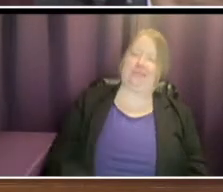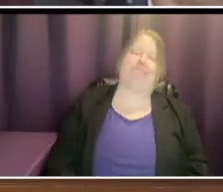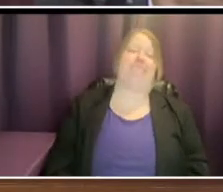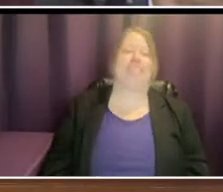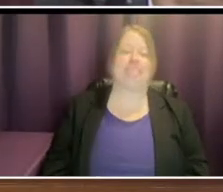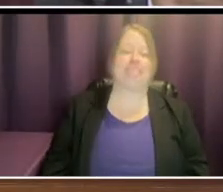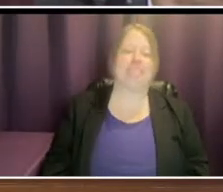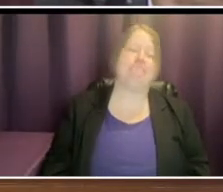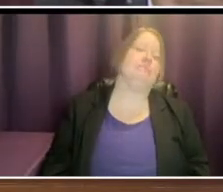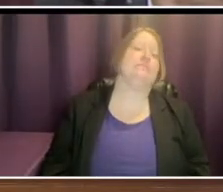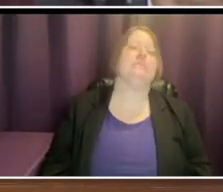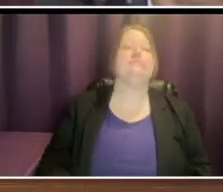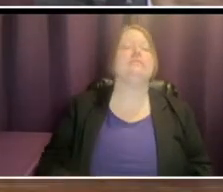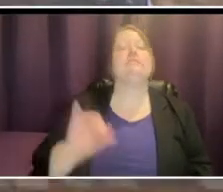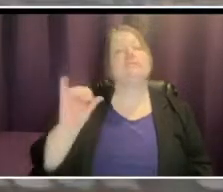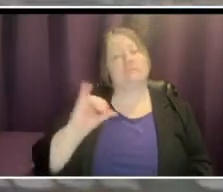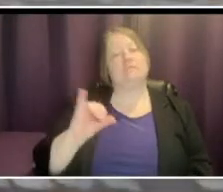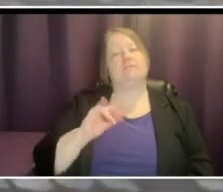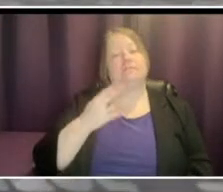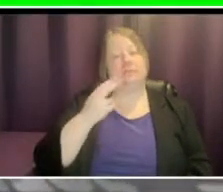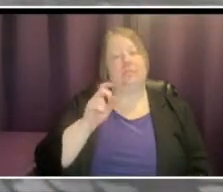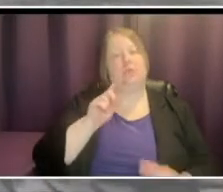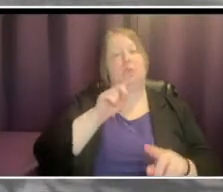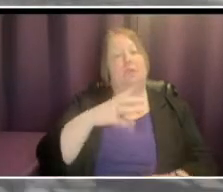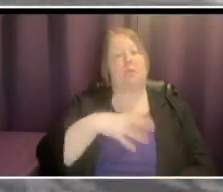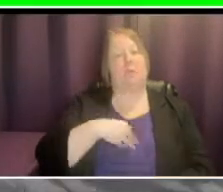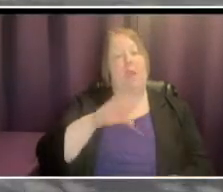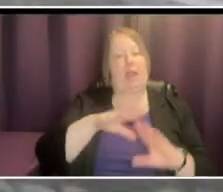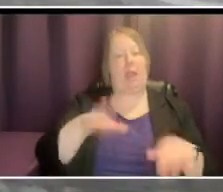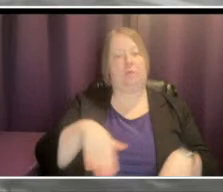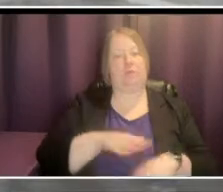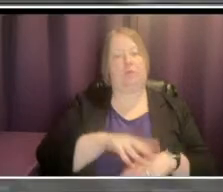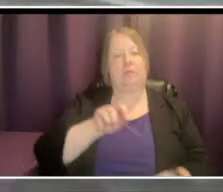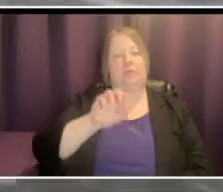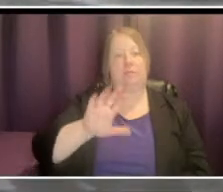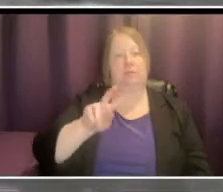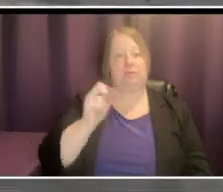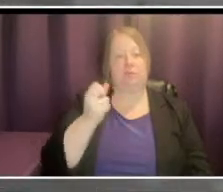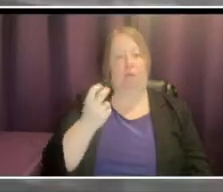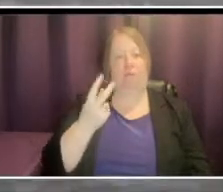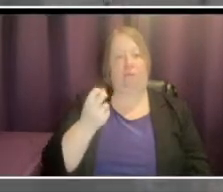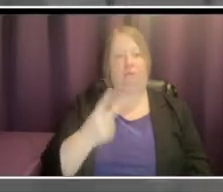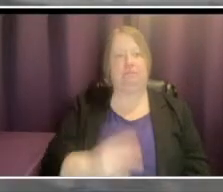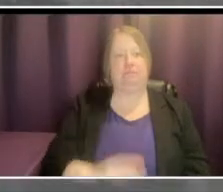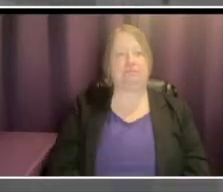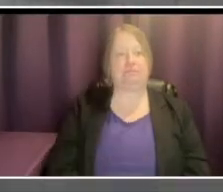He also visited the White House on December 12th.